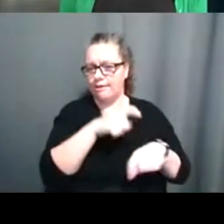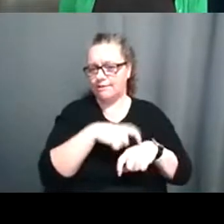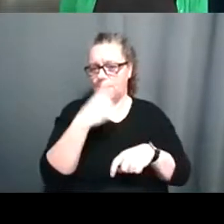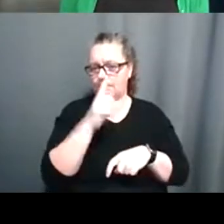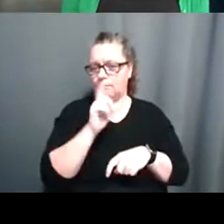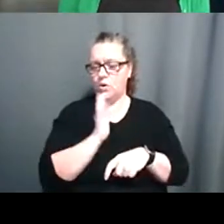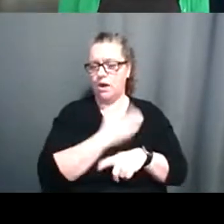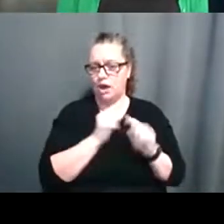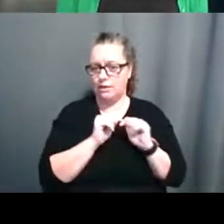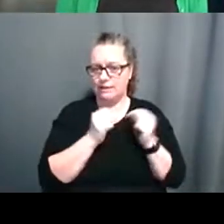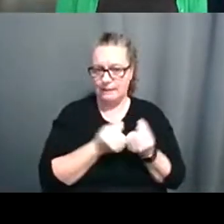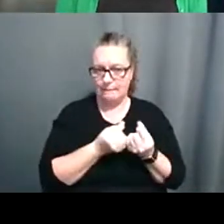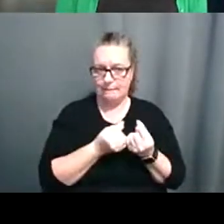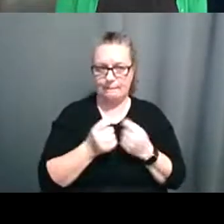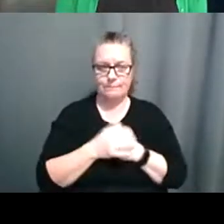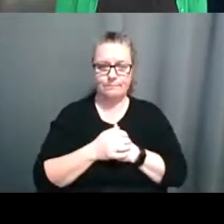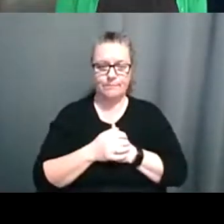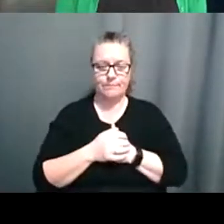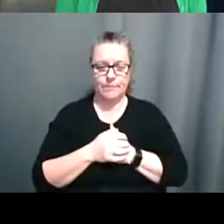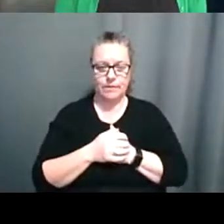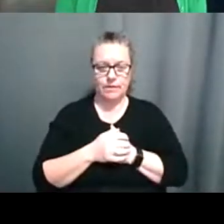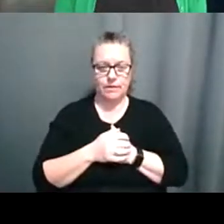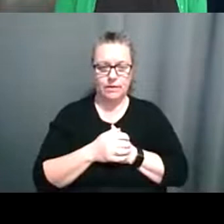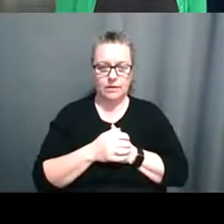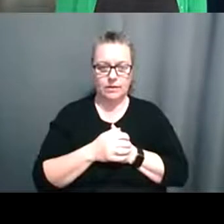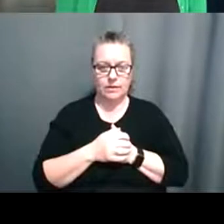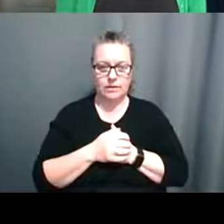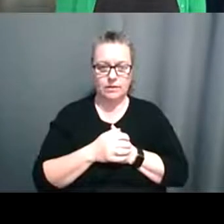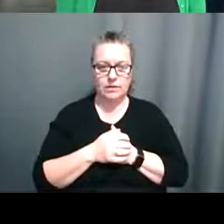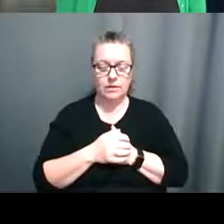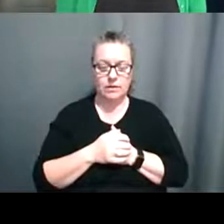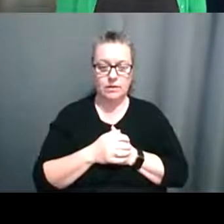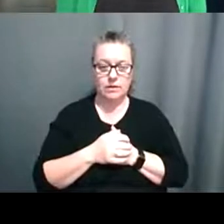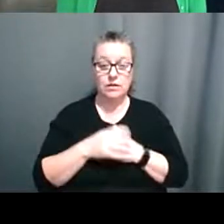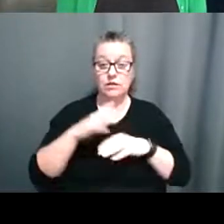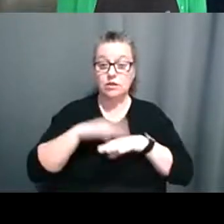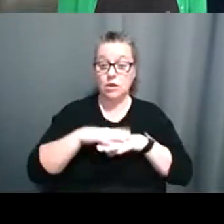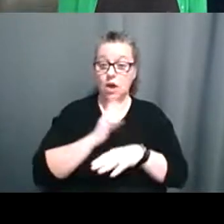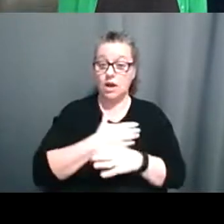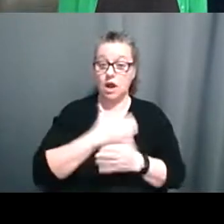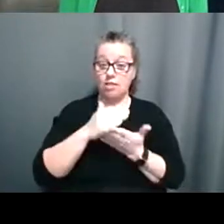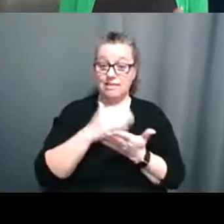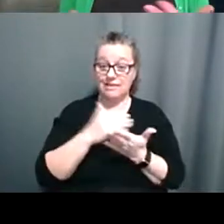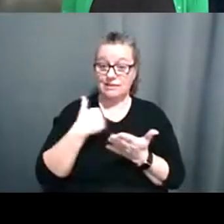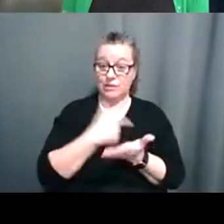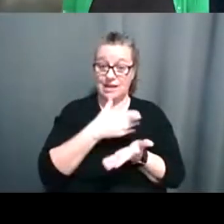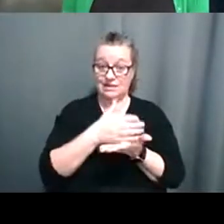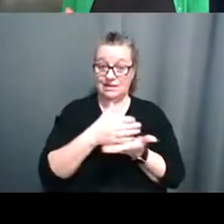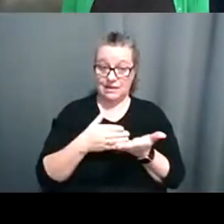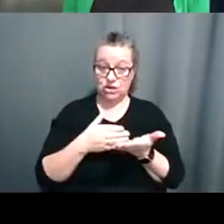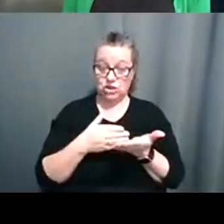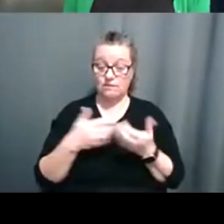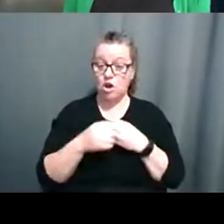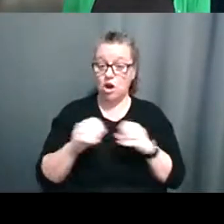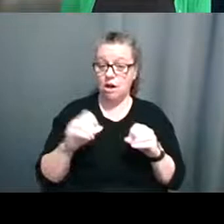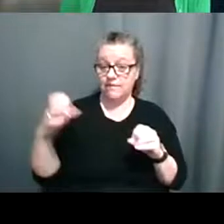Gantt chart. So on our list, we had a section for our office chief